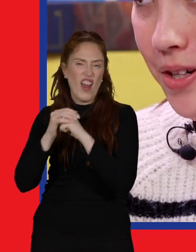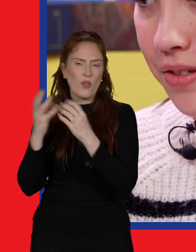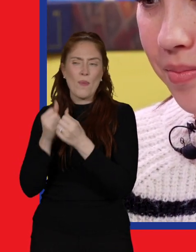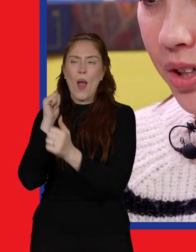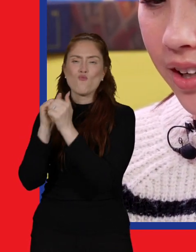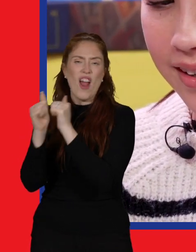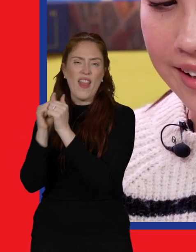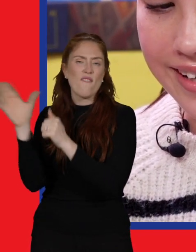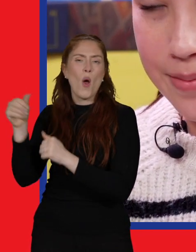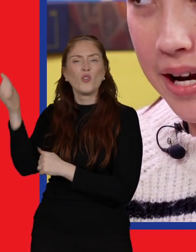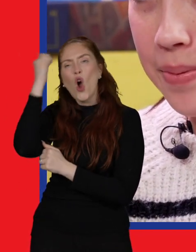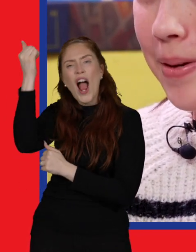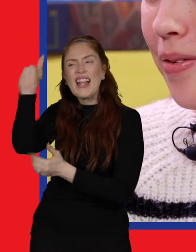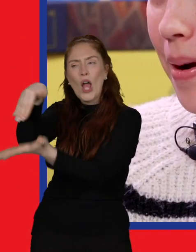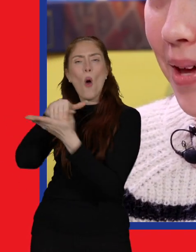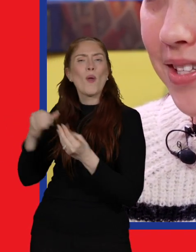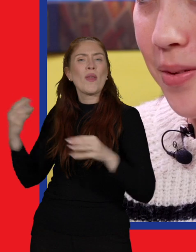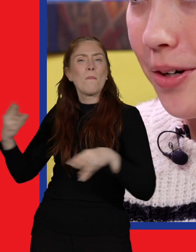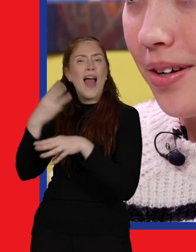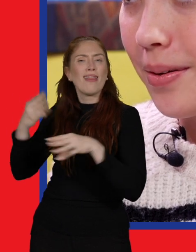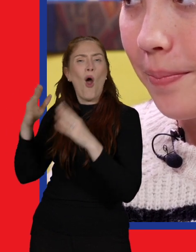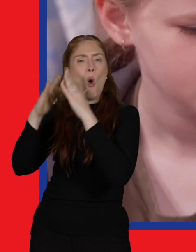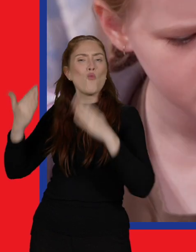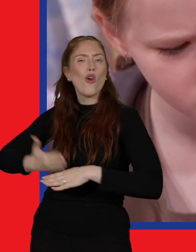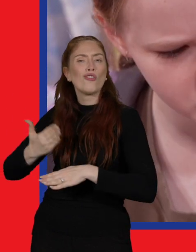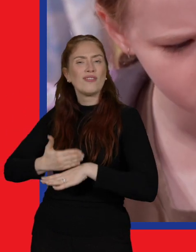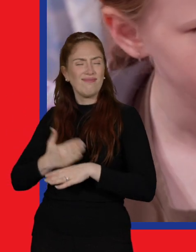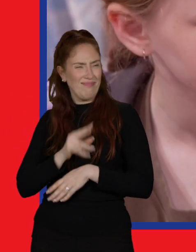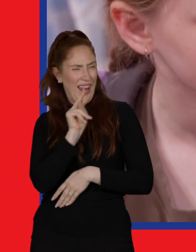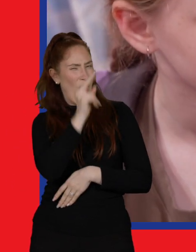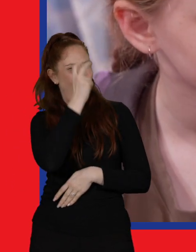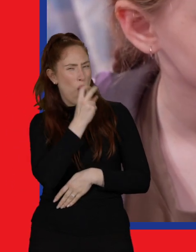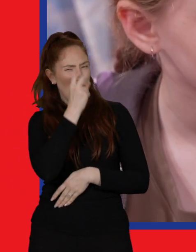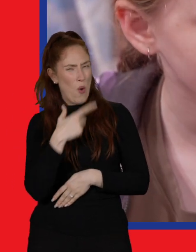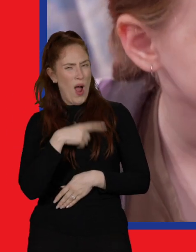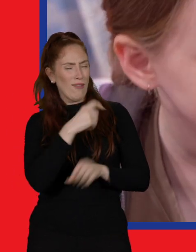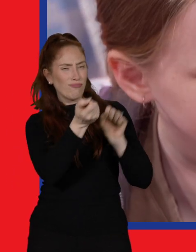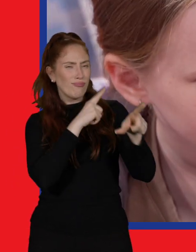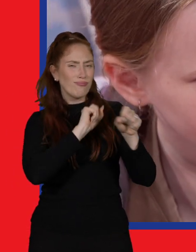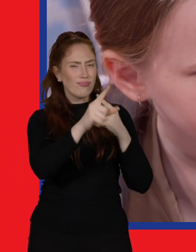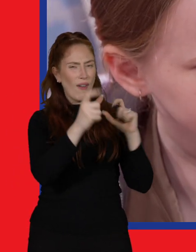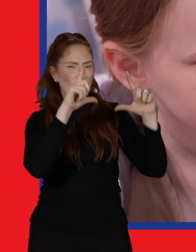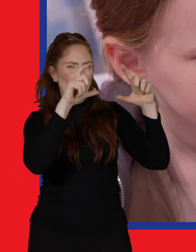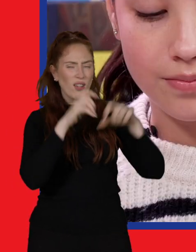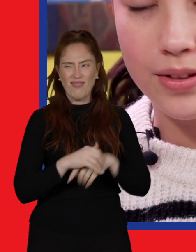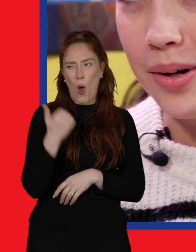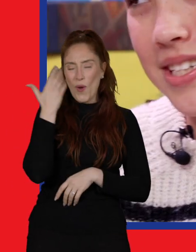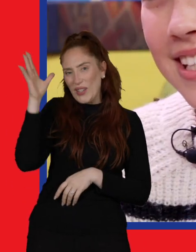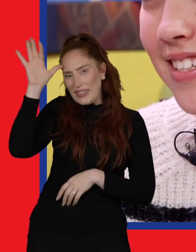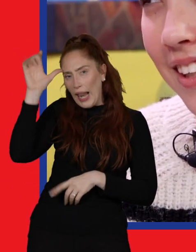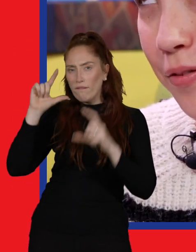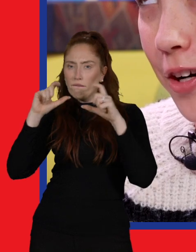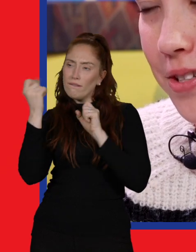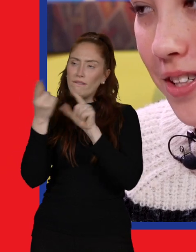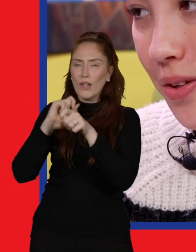my brother knows from soccer. He's been helping me with my maths homework. He looks a bit older than us. Why is he sending photos? Oh, we